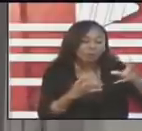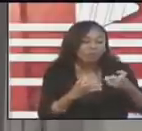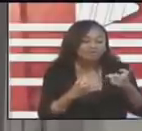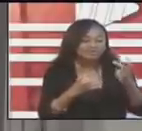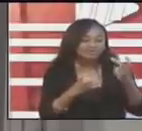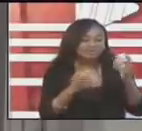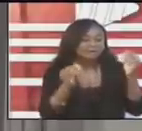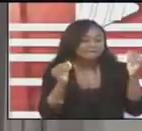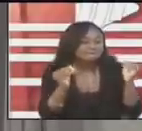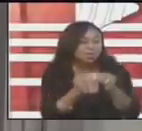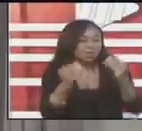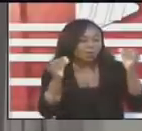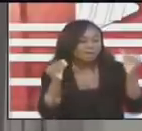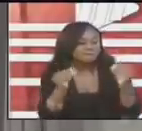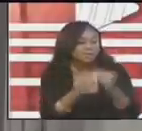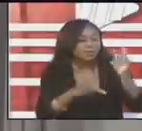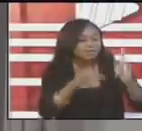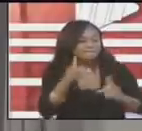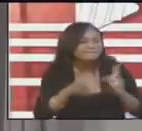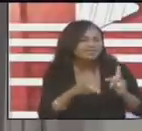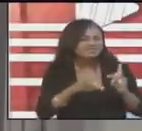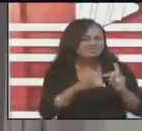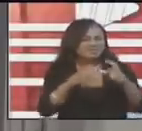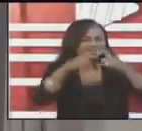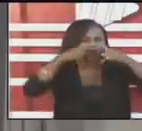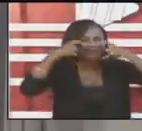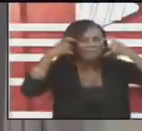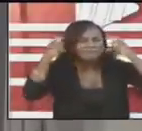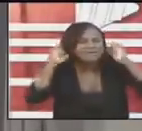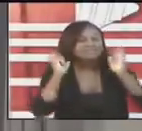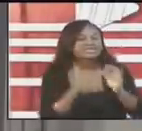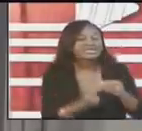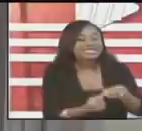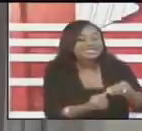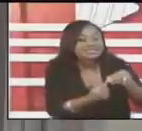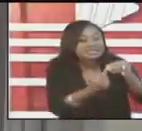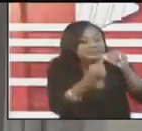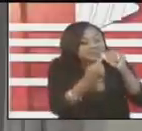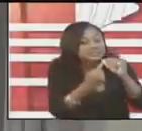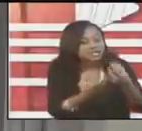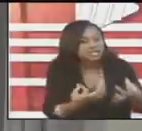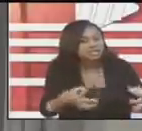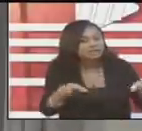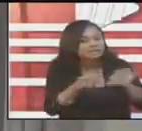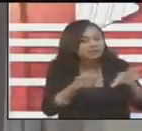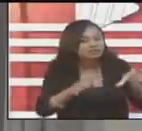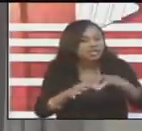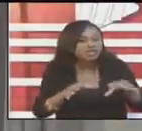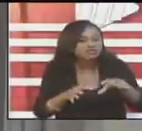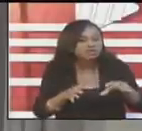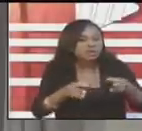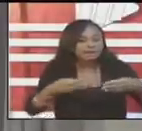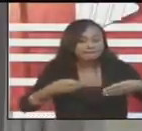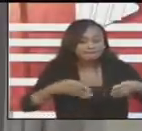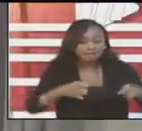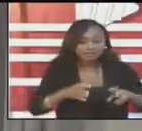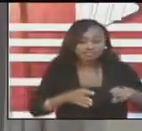more people wearing masks, especially in critical areas like public